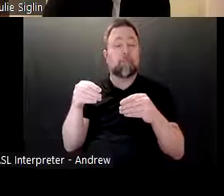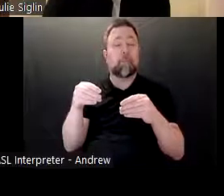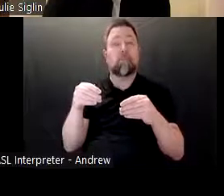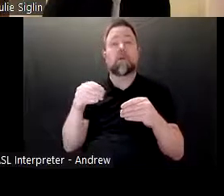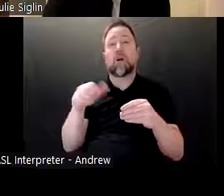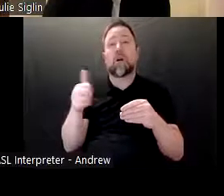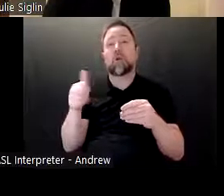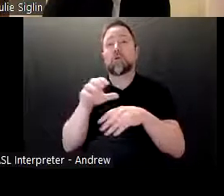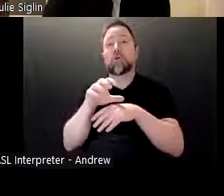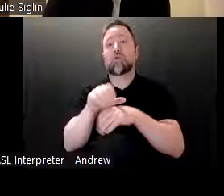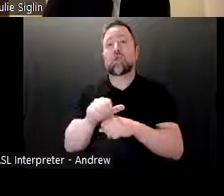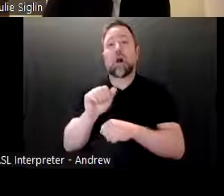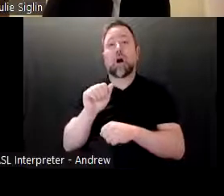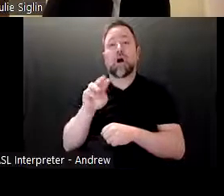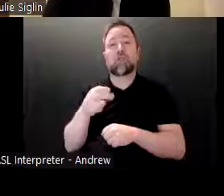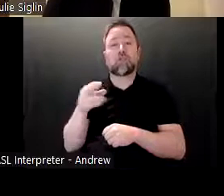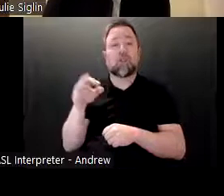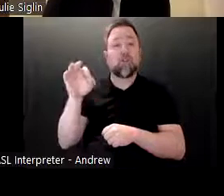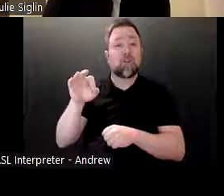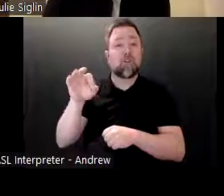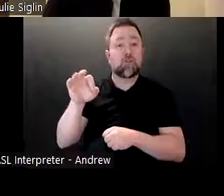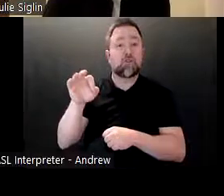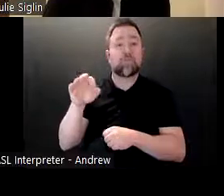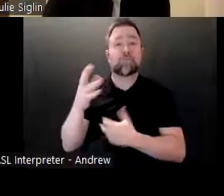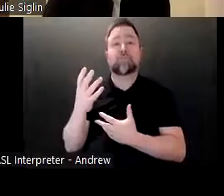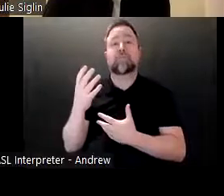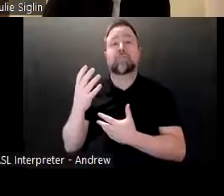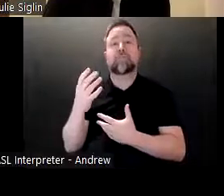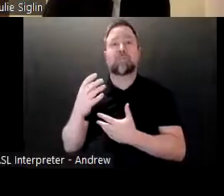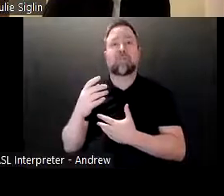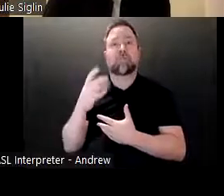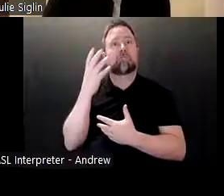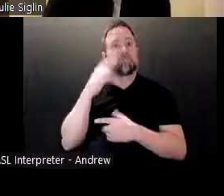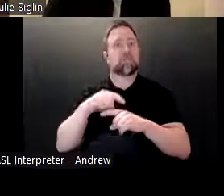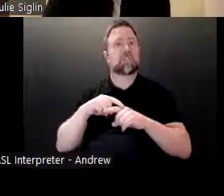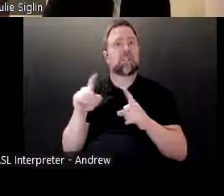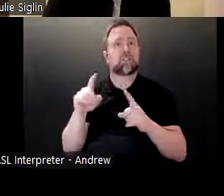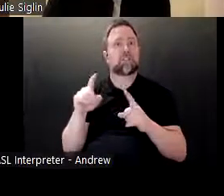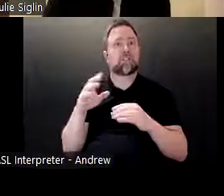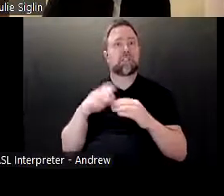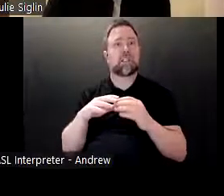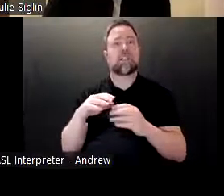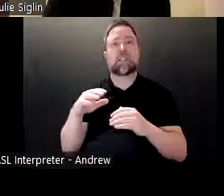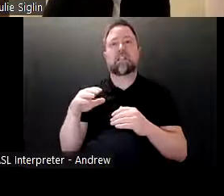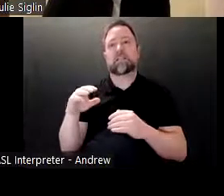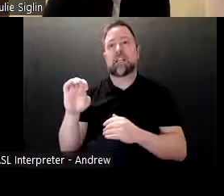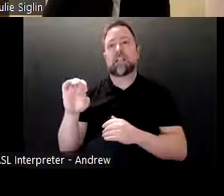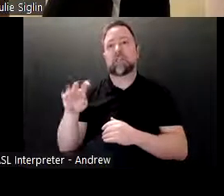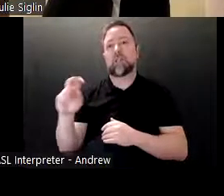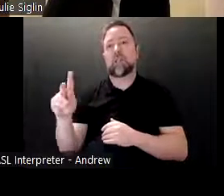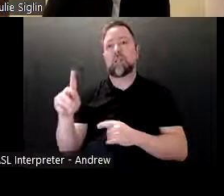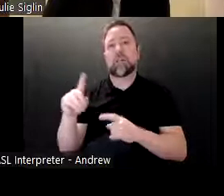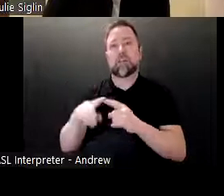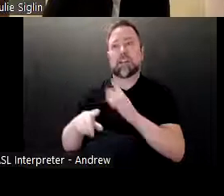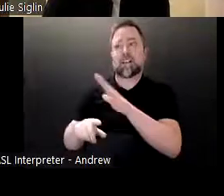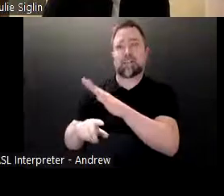traditional Amish furniture. While certainly incredibly different than Esherick's, these pieces are also beautifully